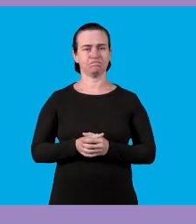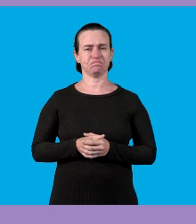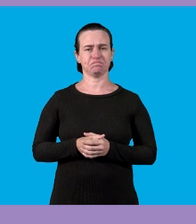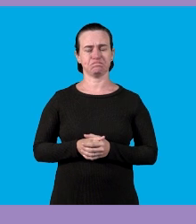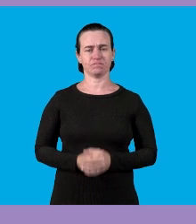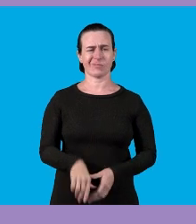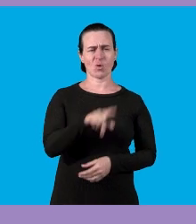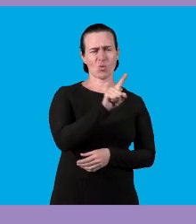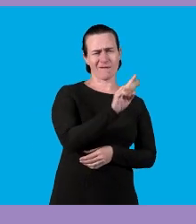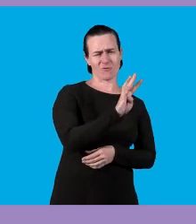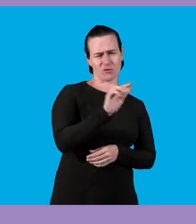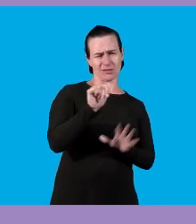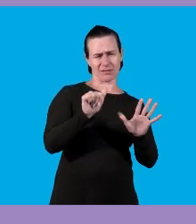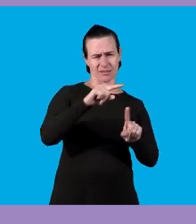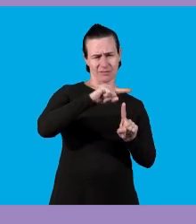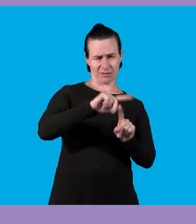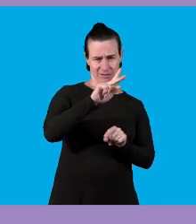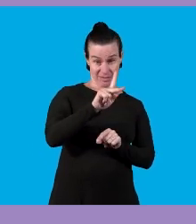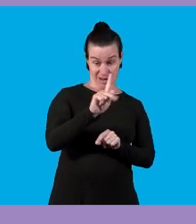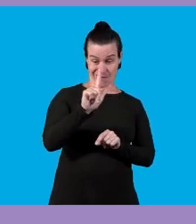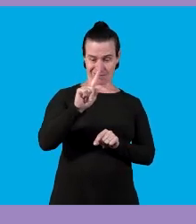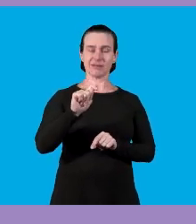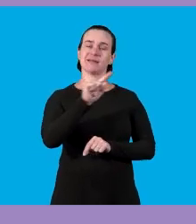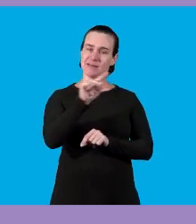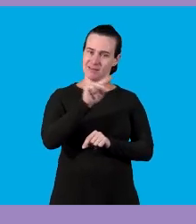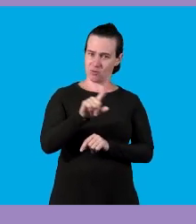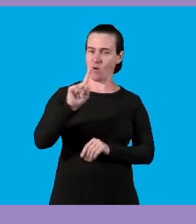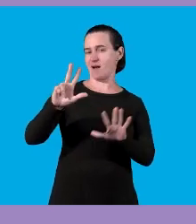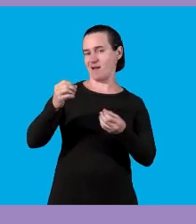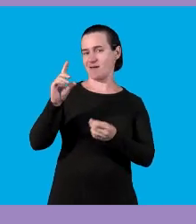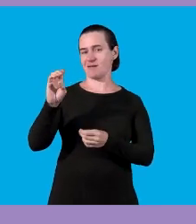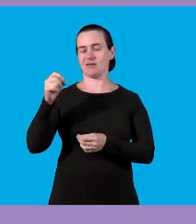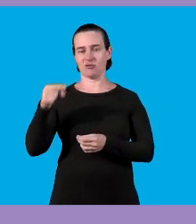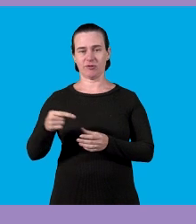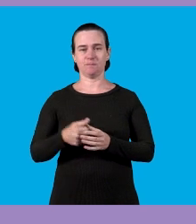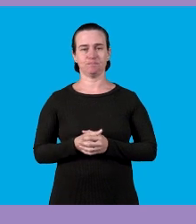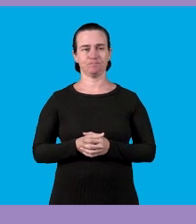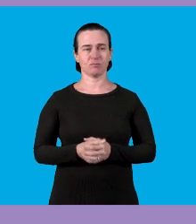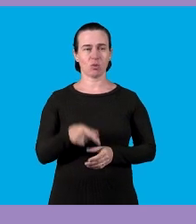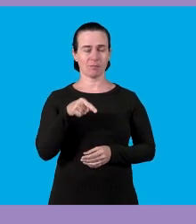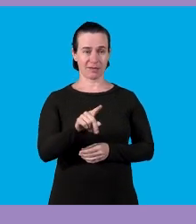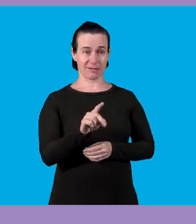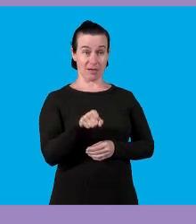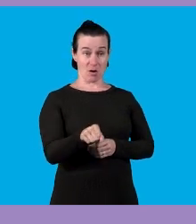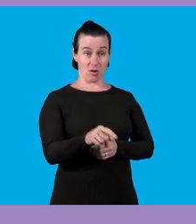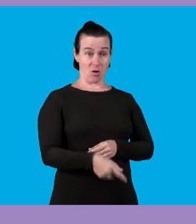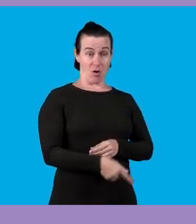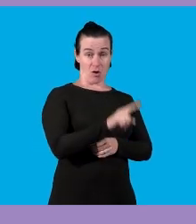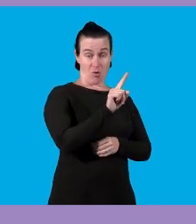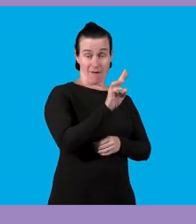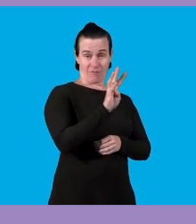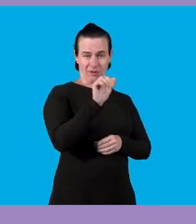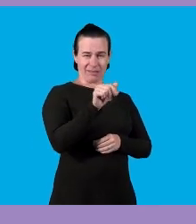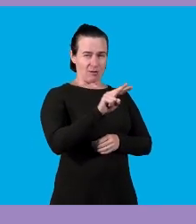146 degrees plus KLT equals to 180 degrees. And the additive inverse of